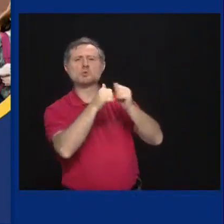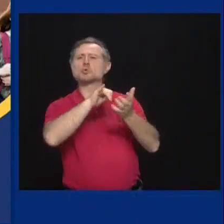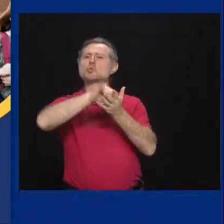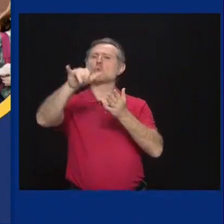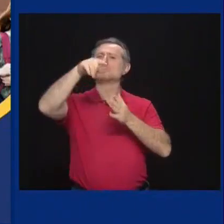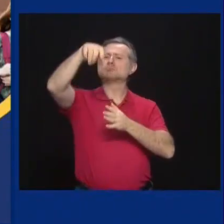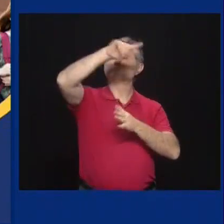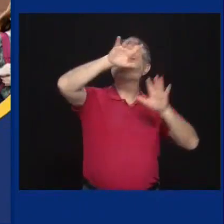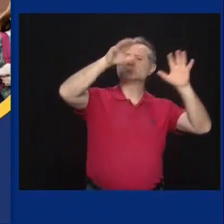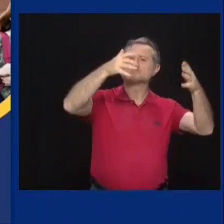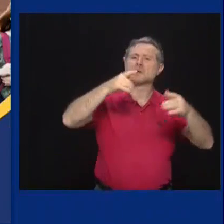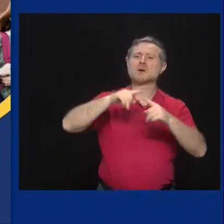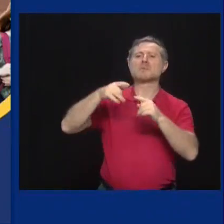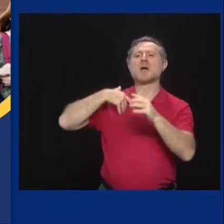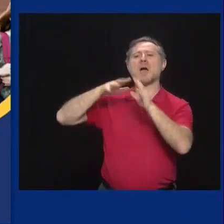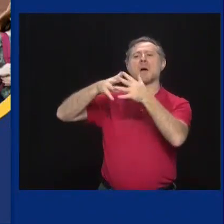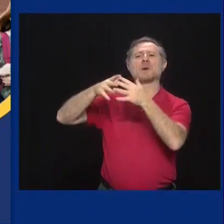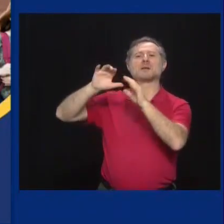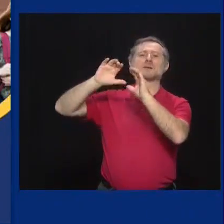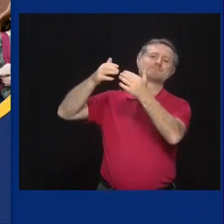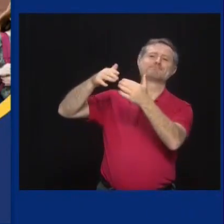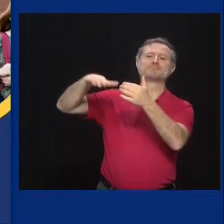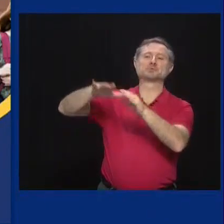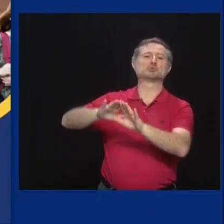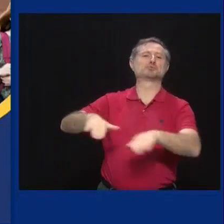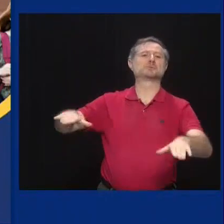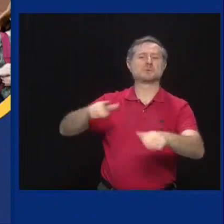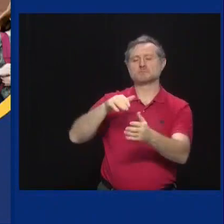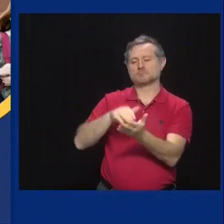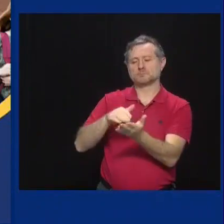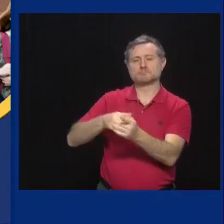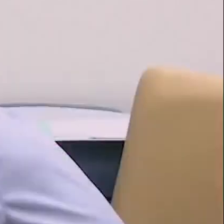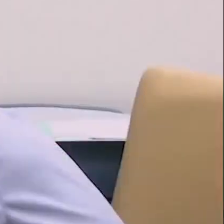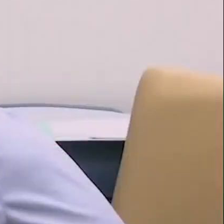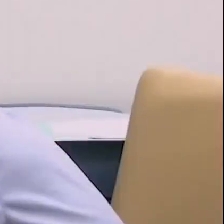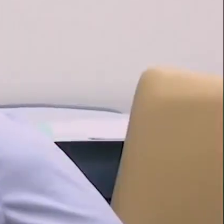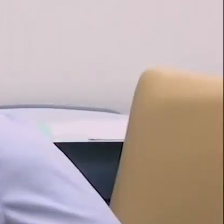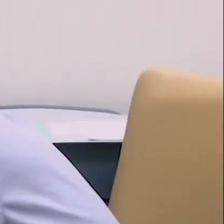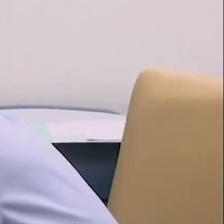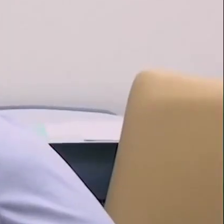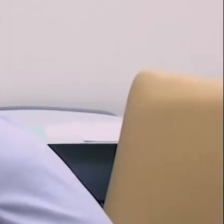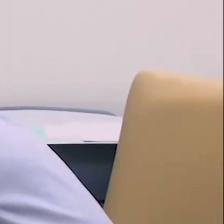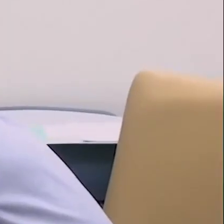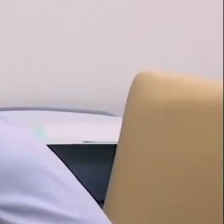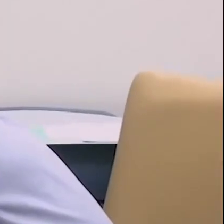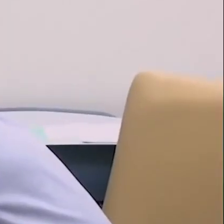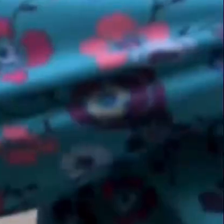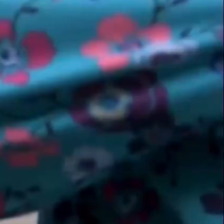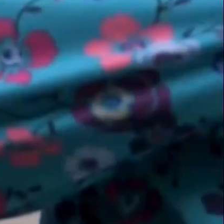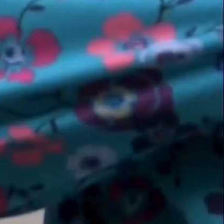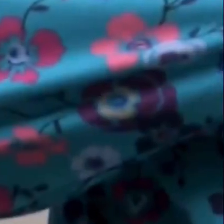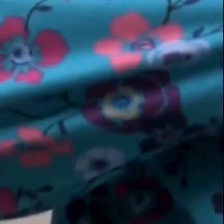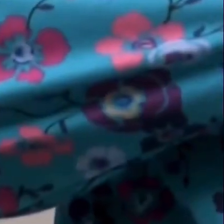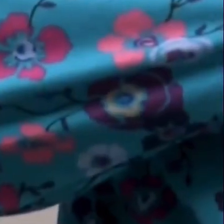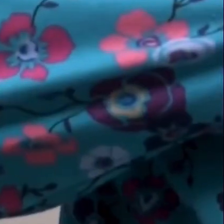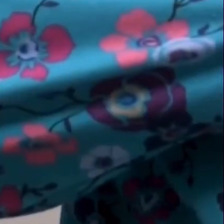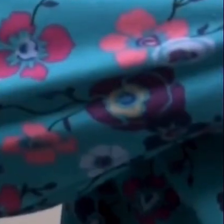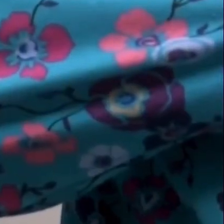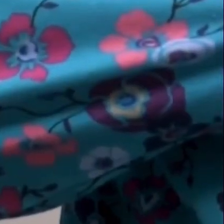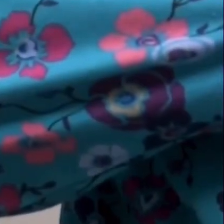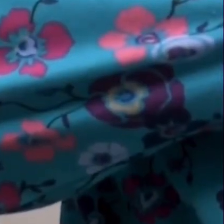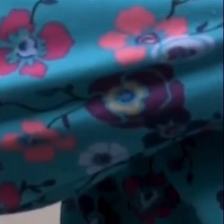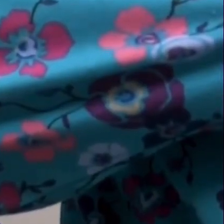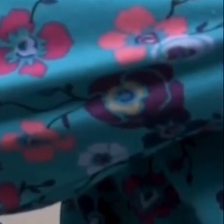all their pediatricians on board. We've been in regular communication with all the providers. So it's going to be various places that parents can go to have their